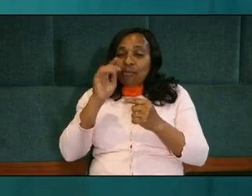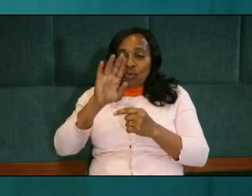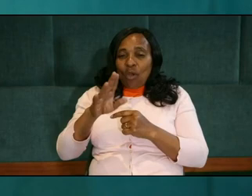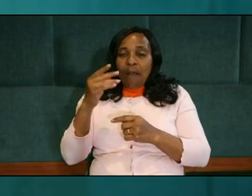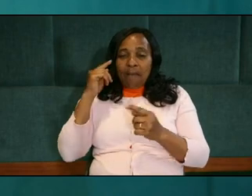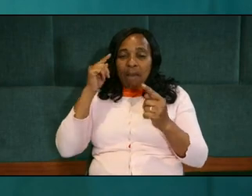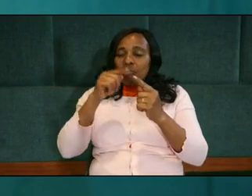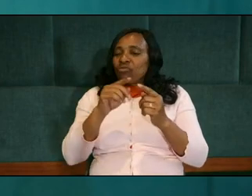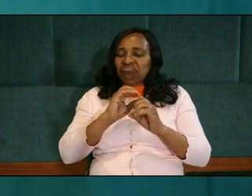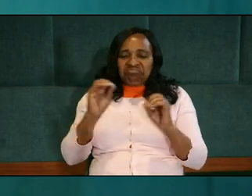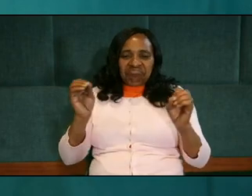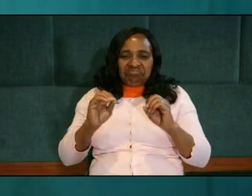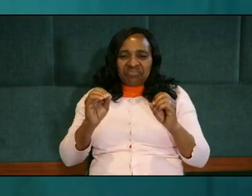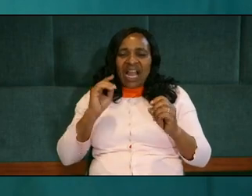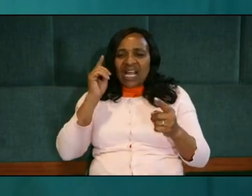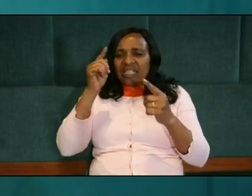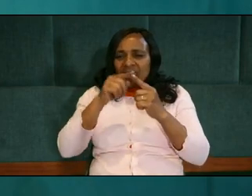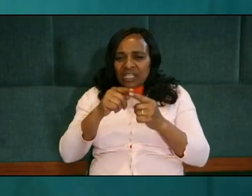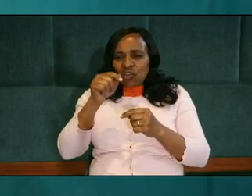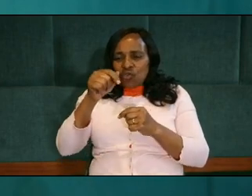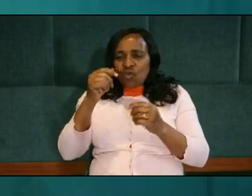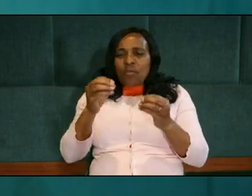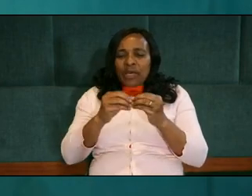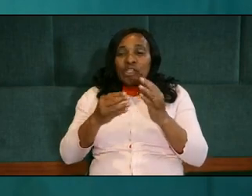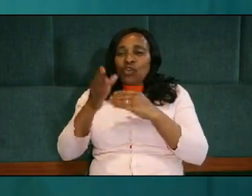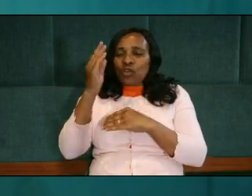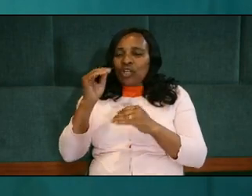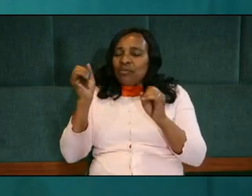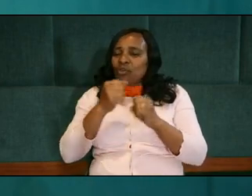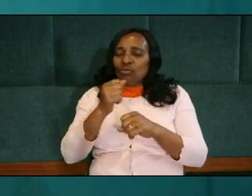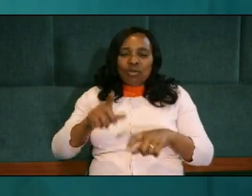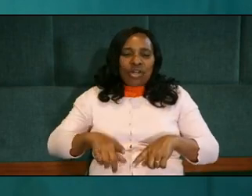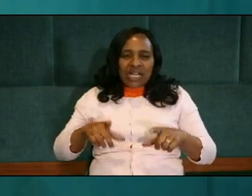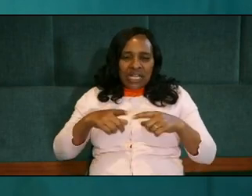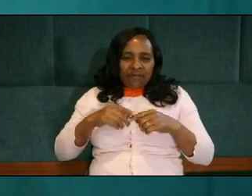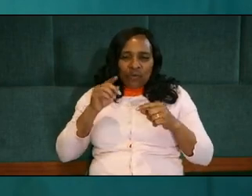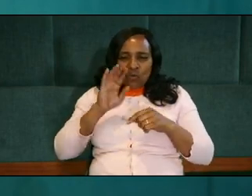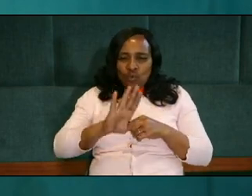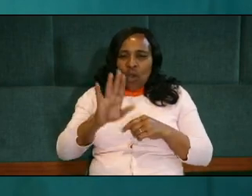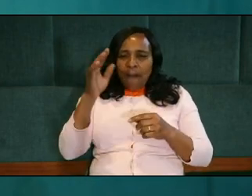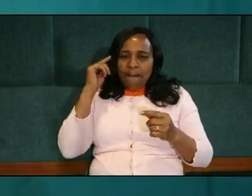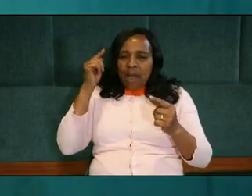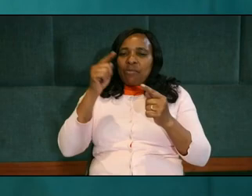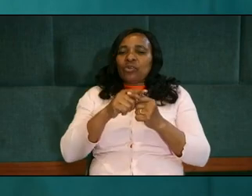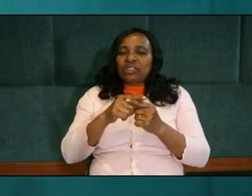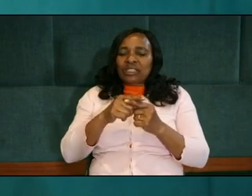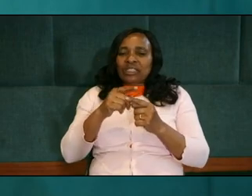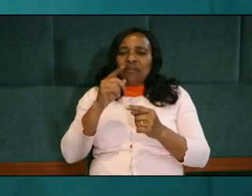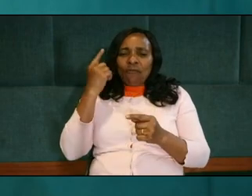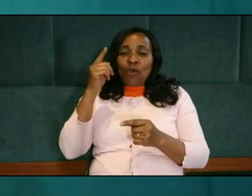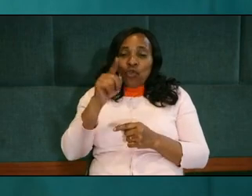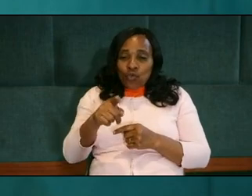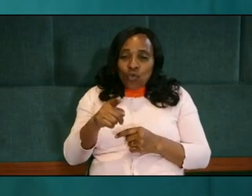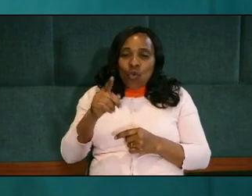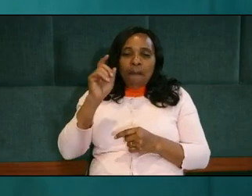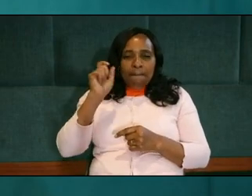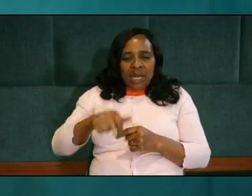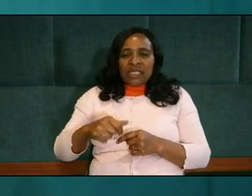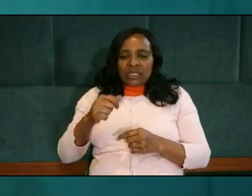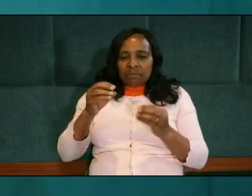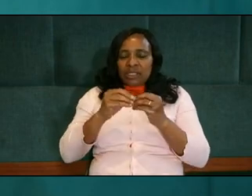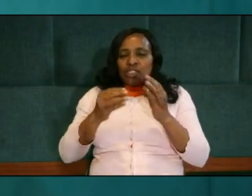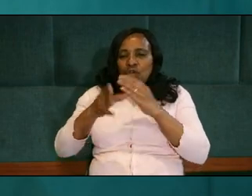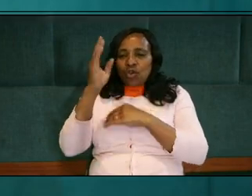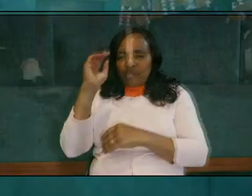you've met God, you can't live that purpose. So for you to get your purpose and live it, you have to meet God